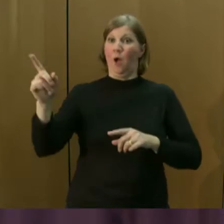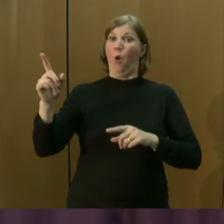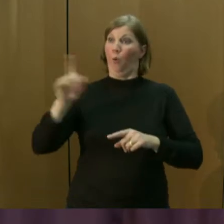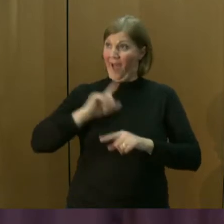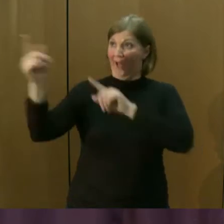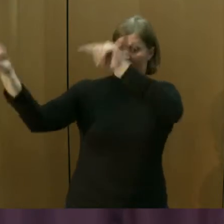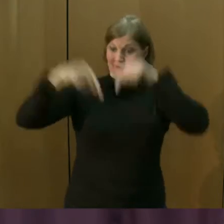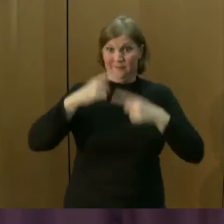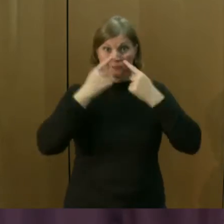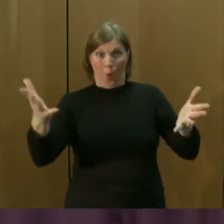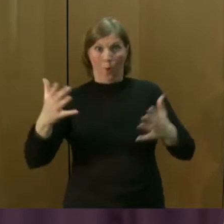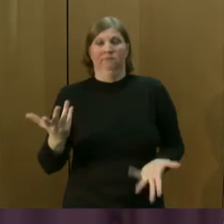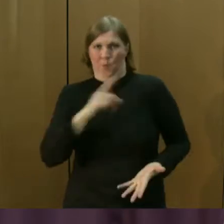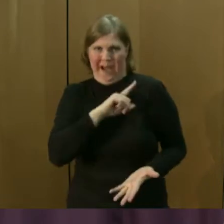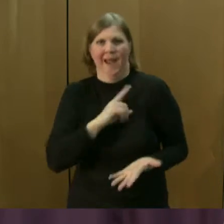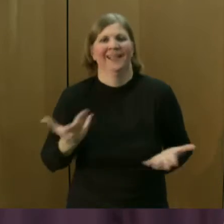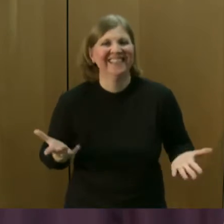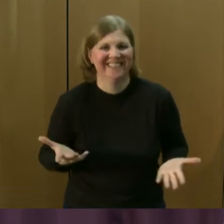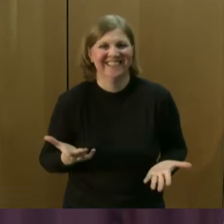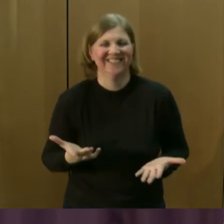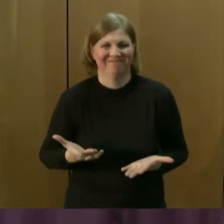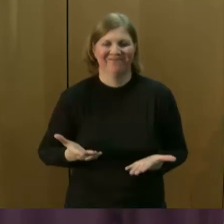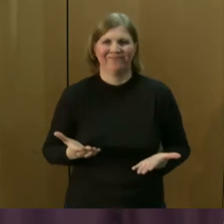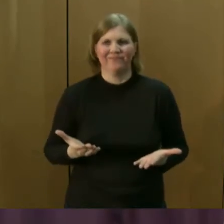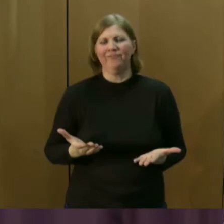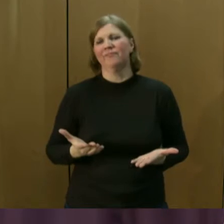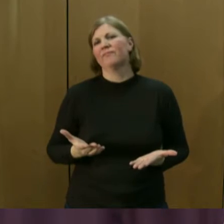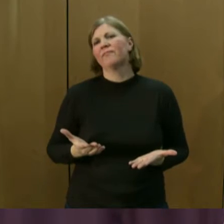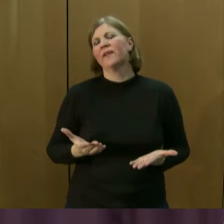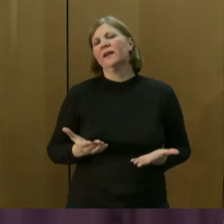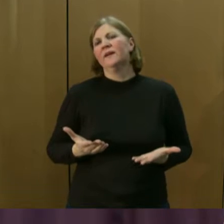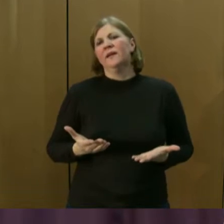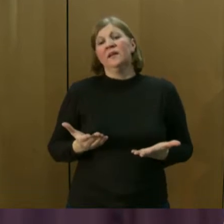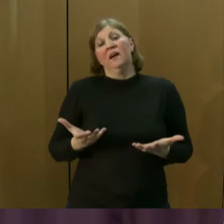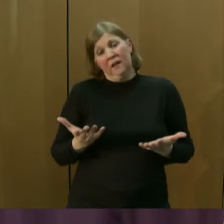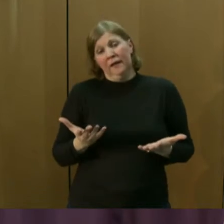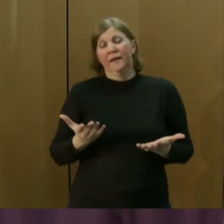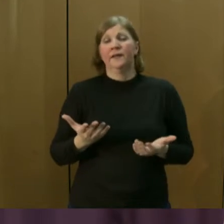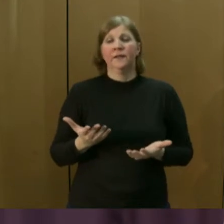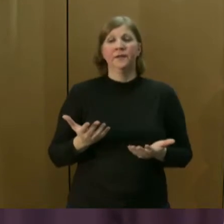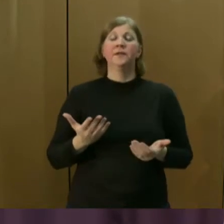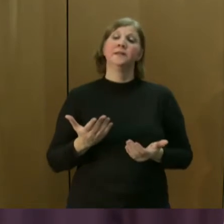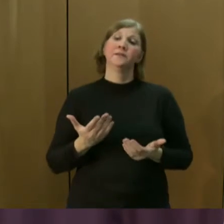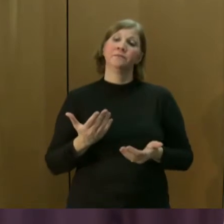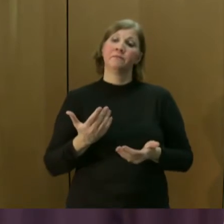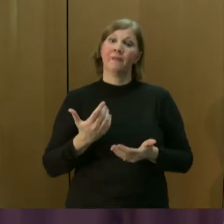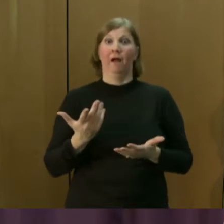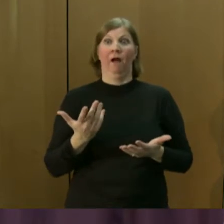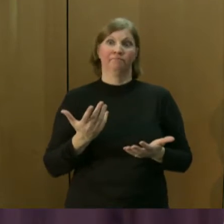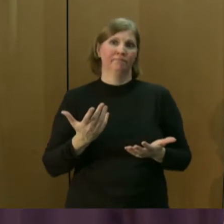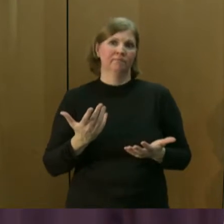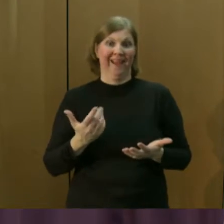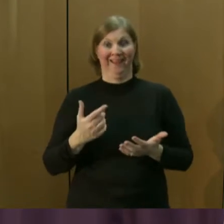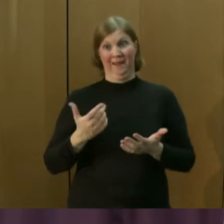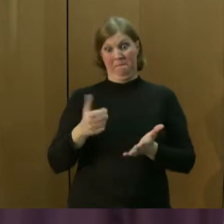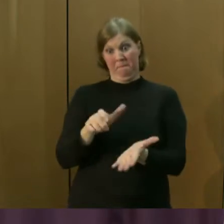that, the marketing and the media is a very prominent reason for why you want to bring the work. Make that a very prominent part of your budgeting for the process of